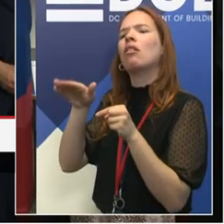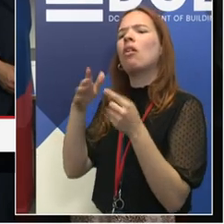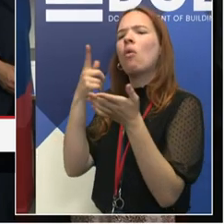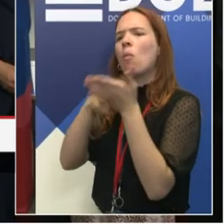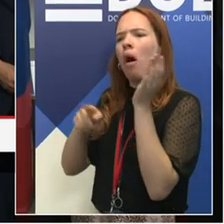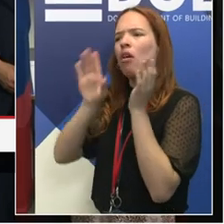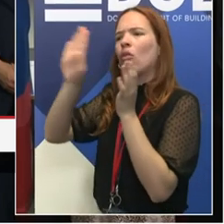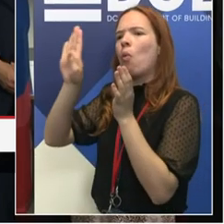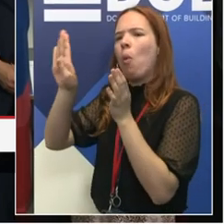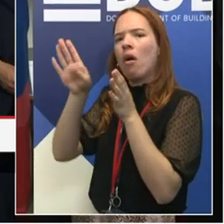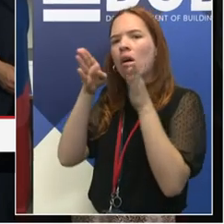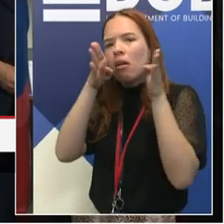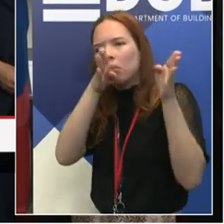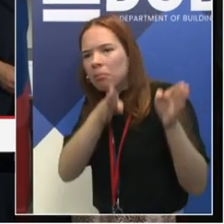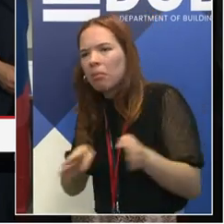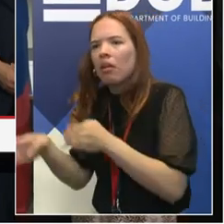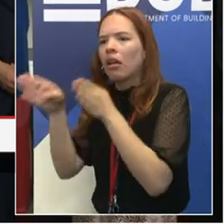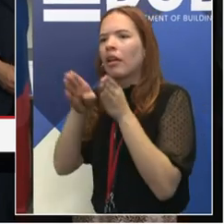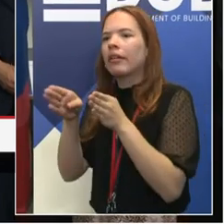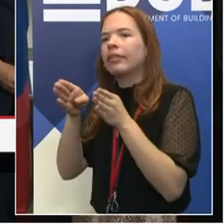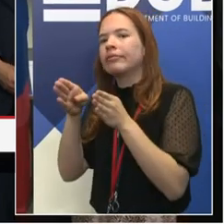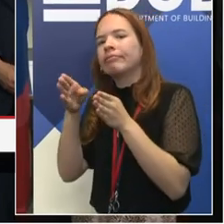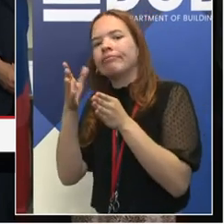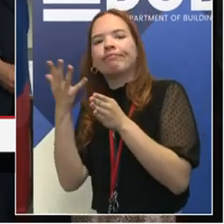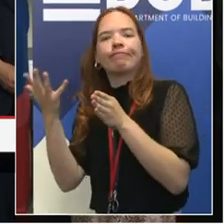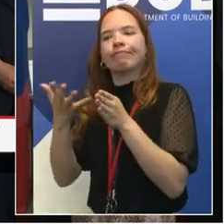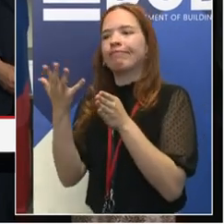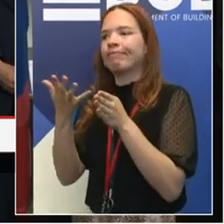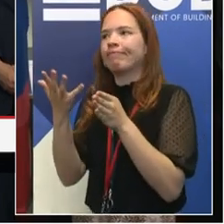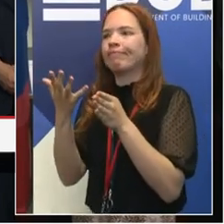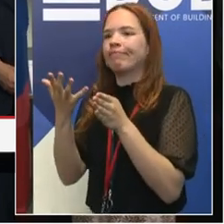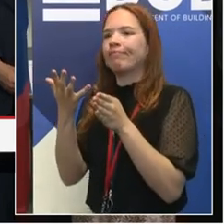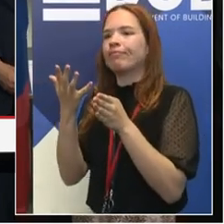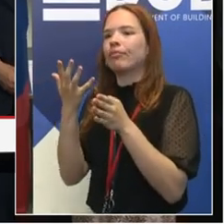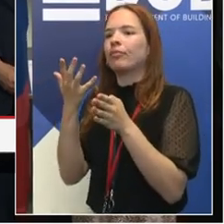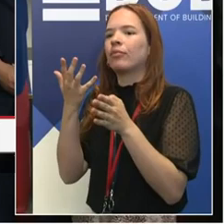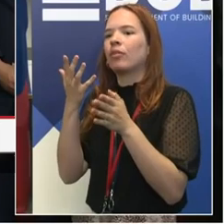wards outside of downtown? Day one.